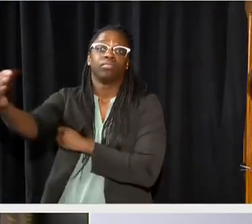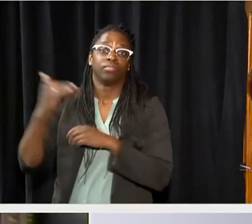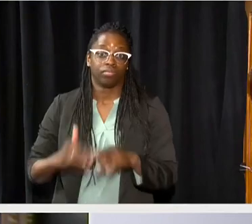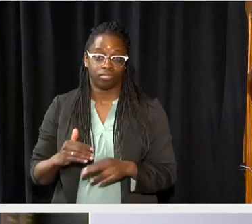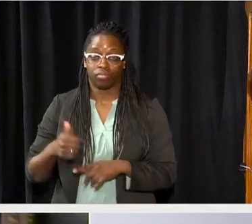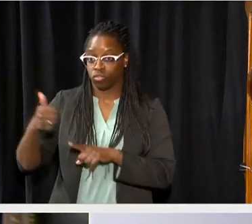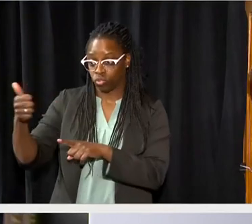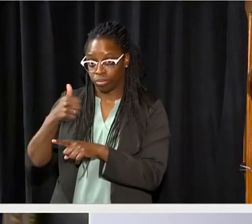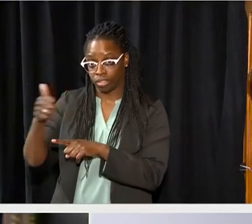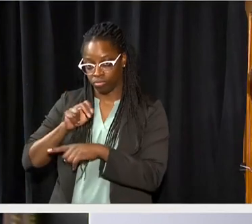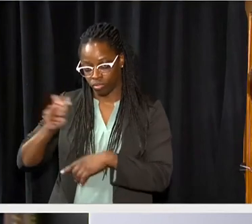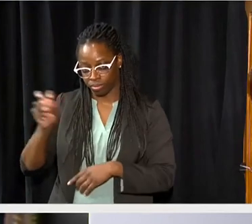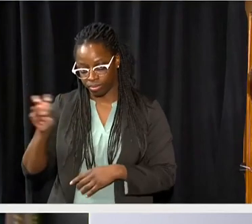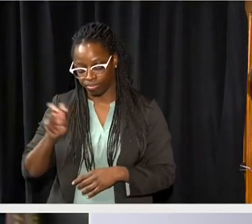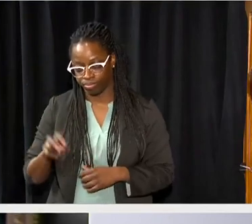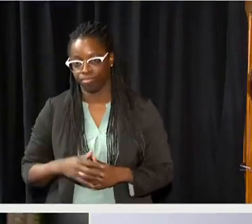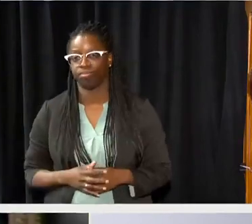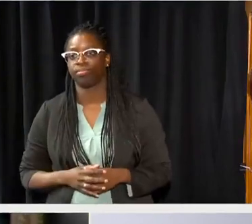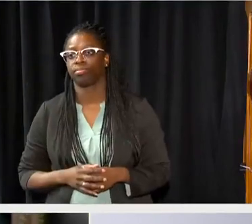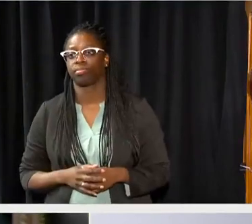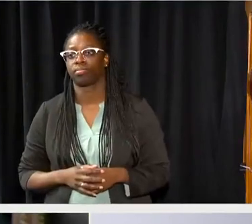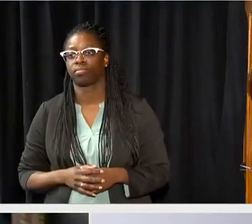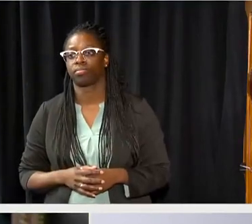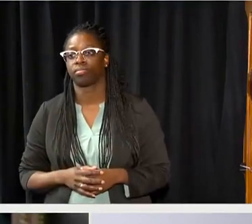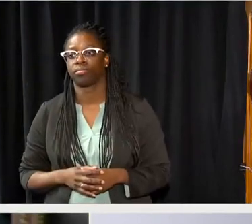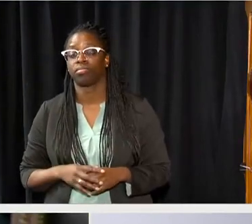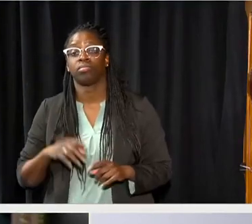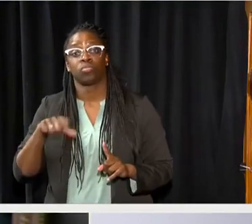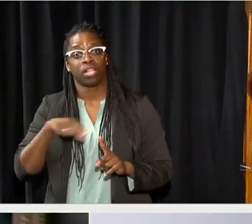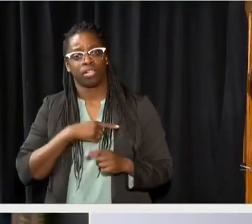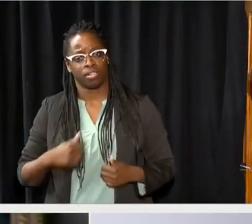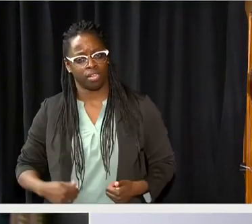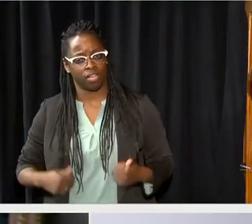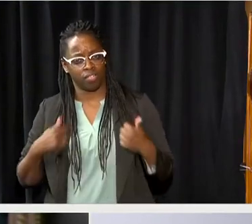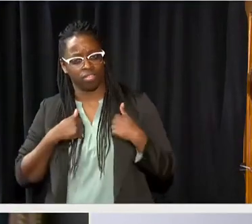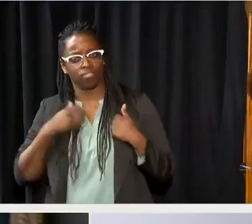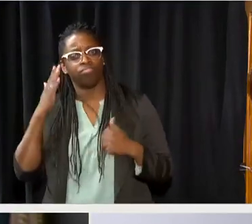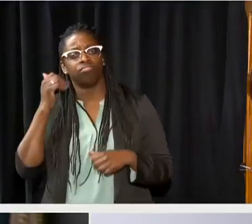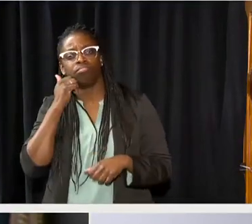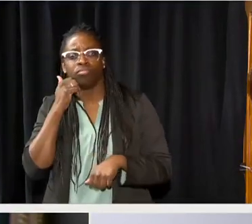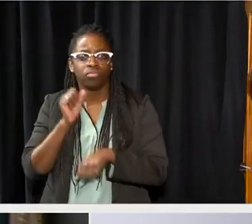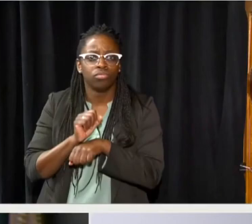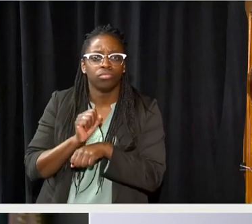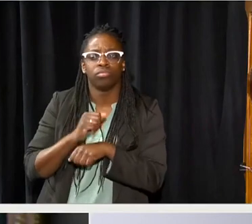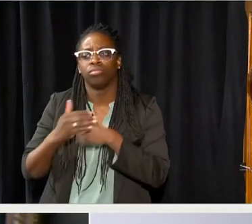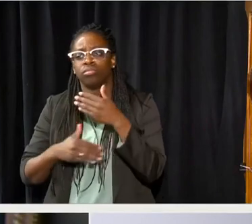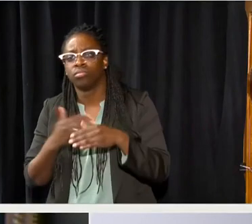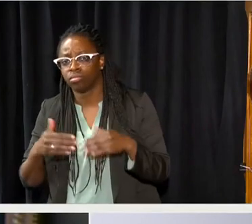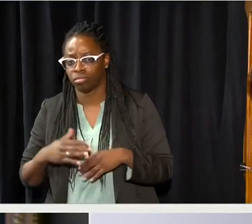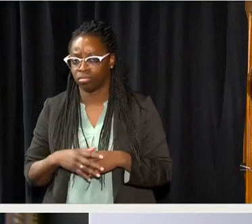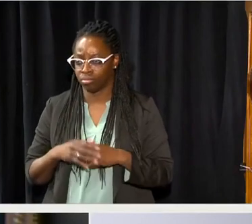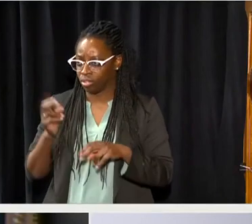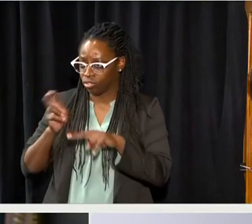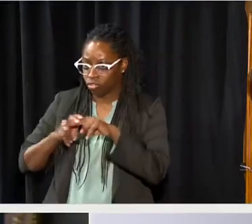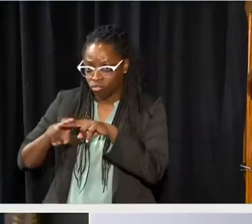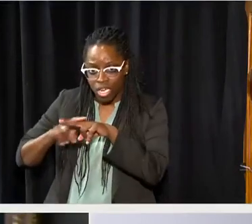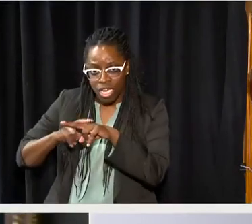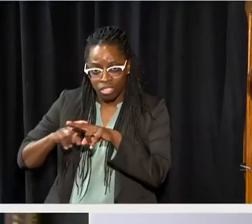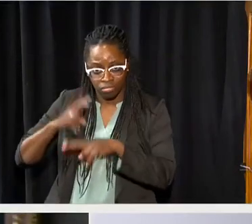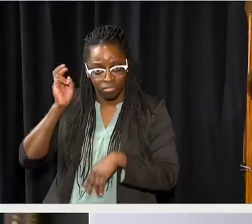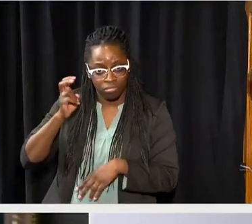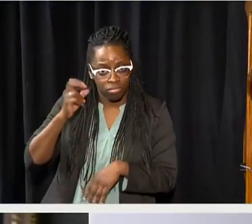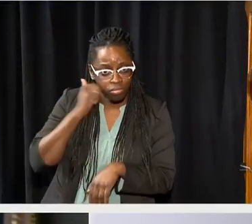Transportation. Let's talk quality of life. Transportation affects everyone's quality of life every single